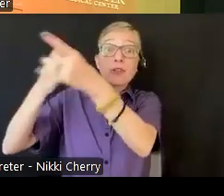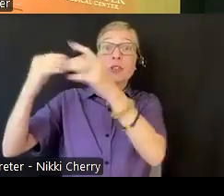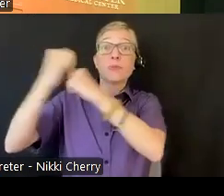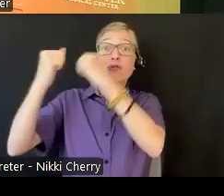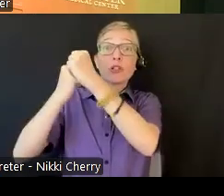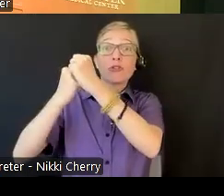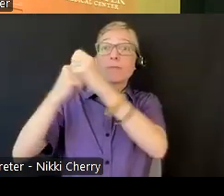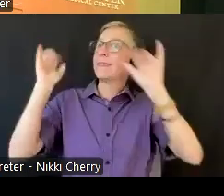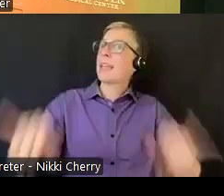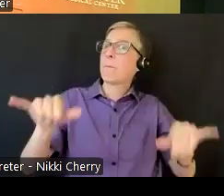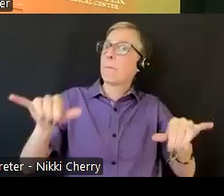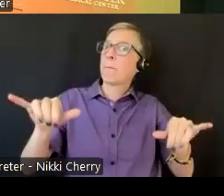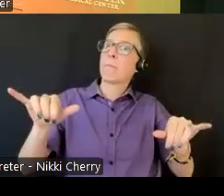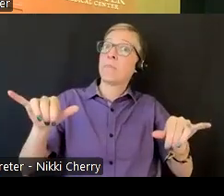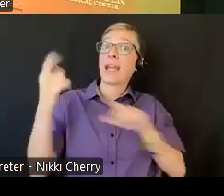last year.